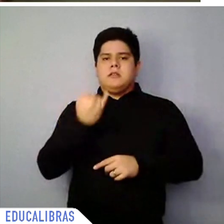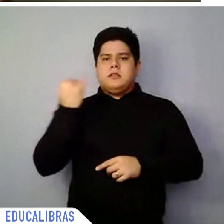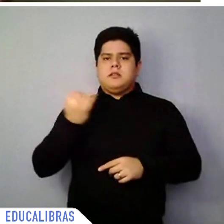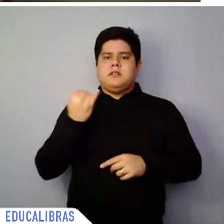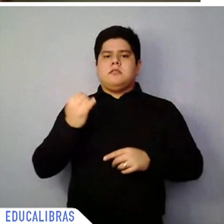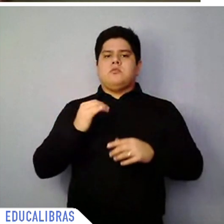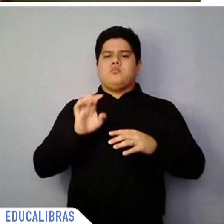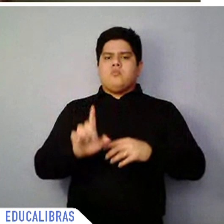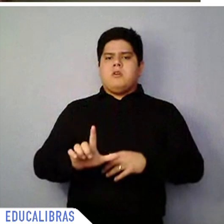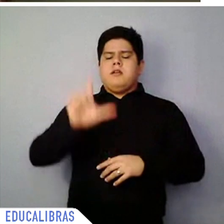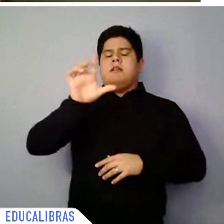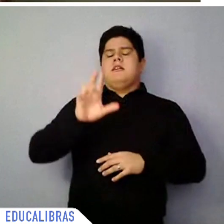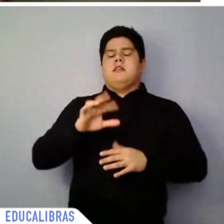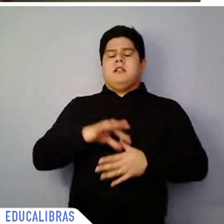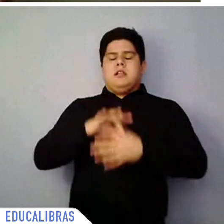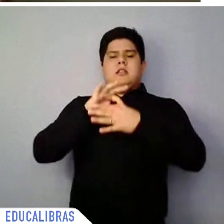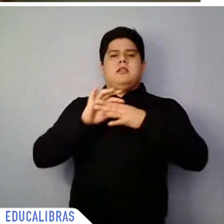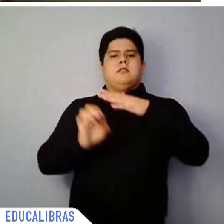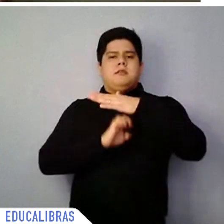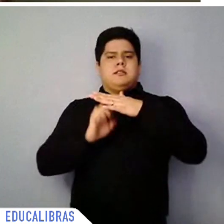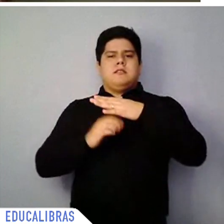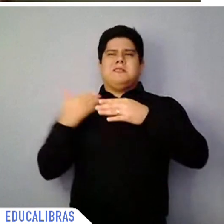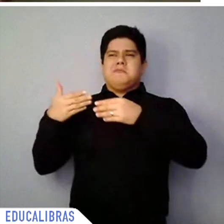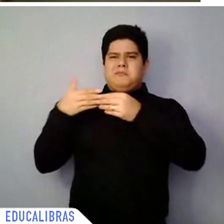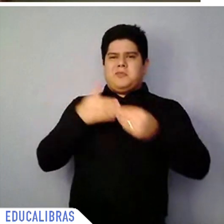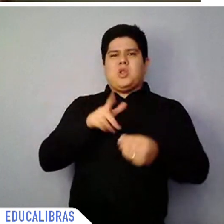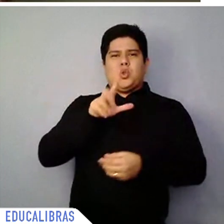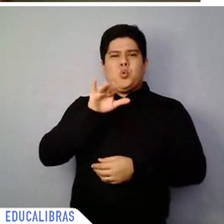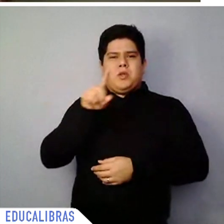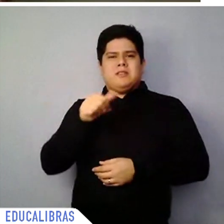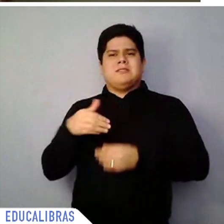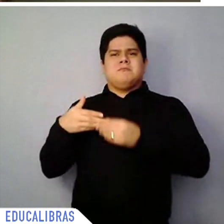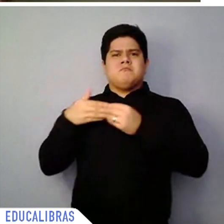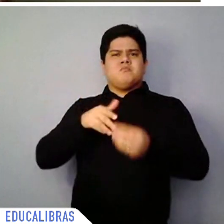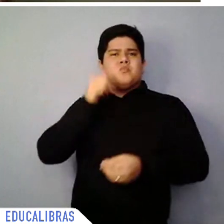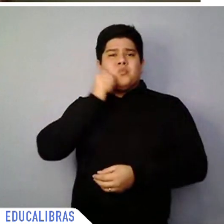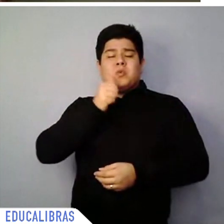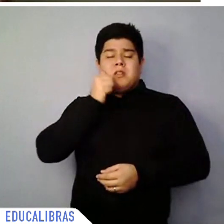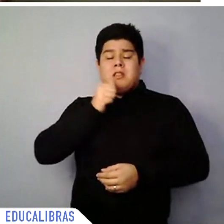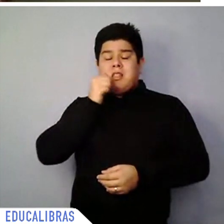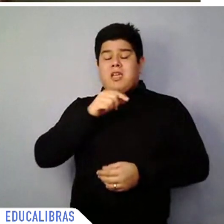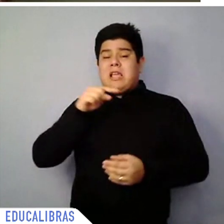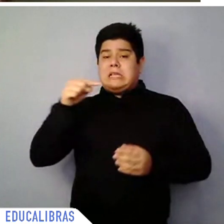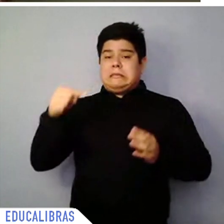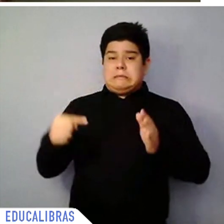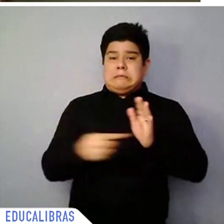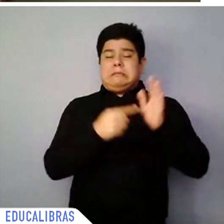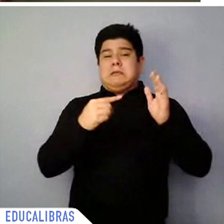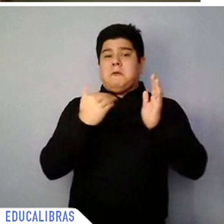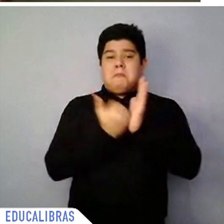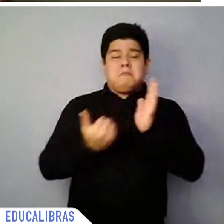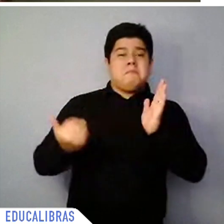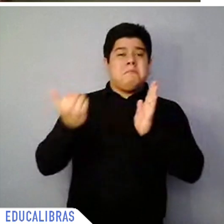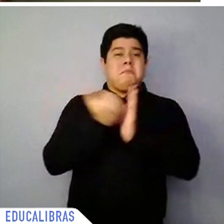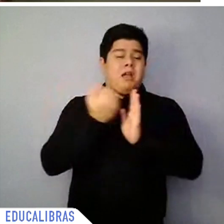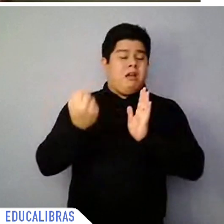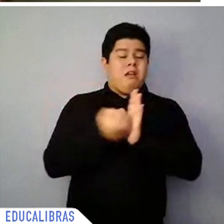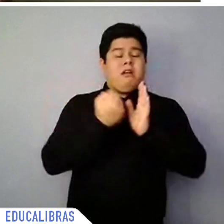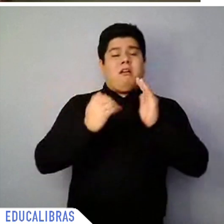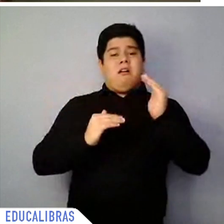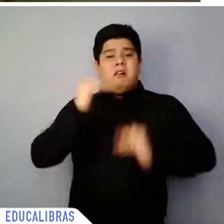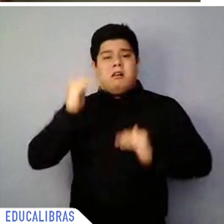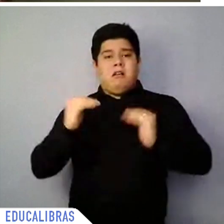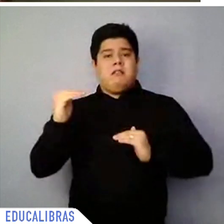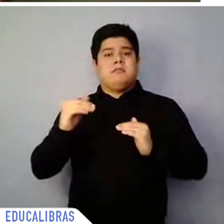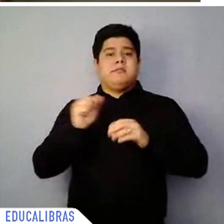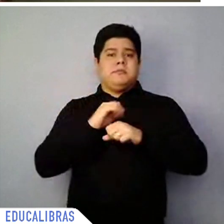have Luiza Helena Trajano here as an entrepreneur that involves women in the process. They are the ones that are more affected than anyone